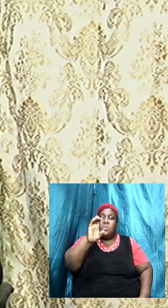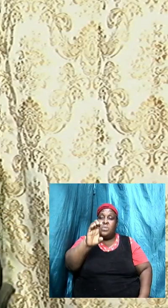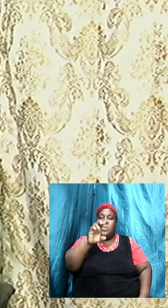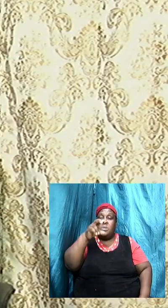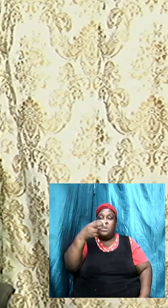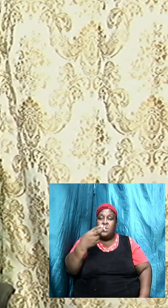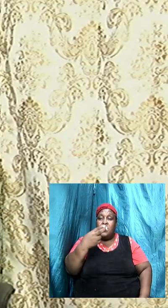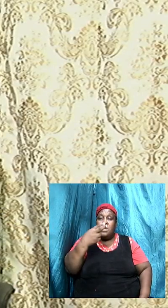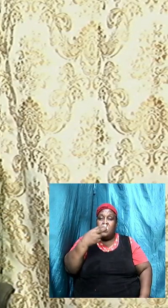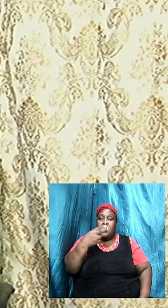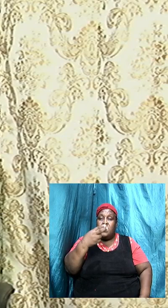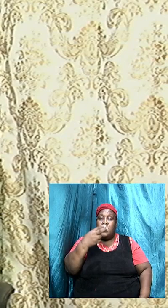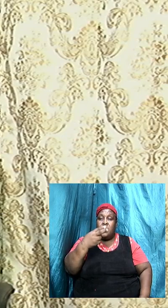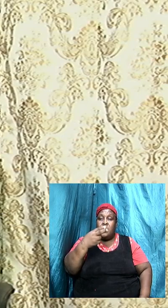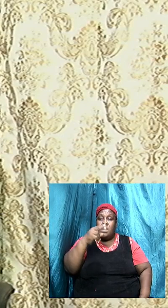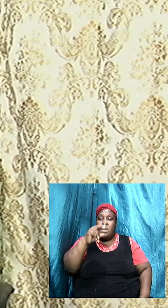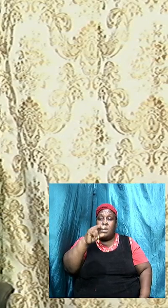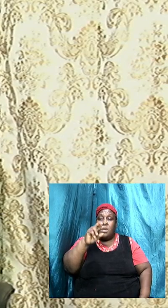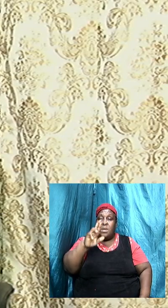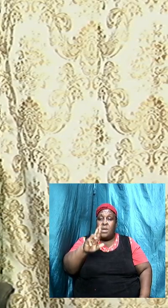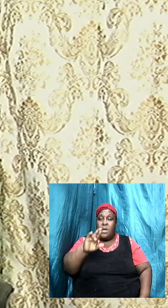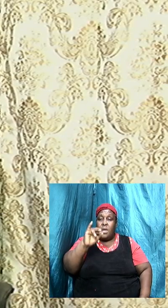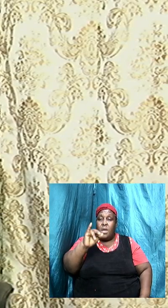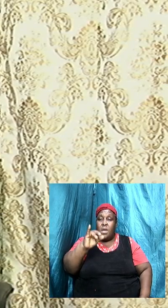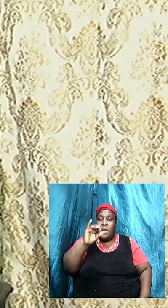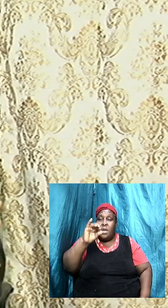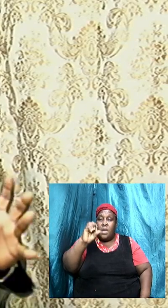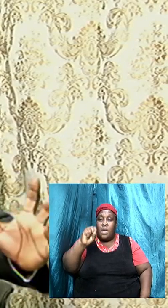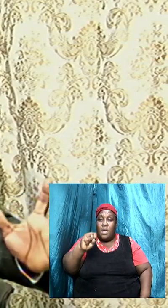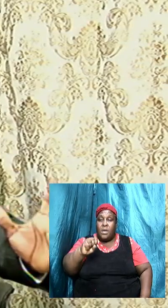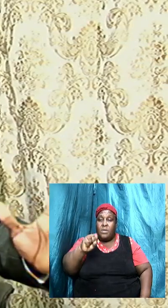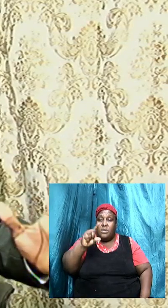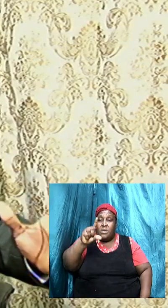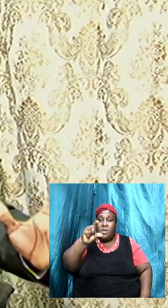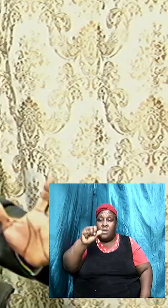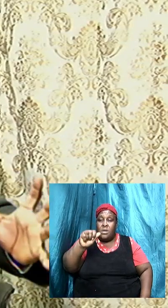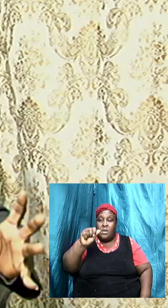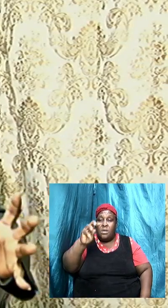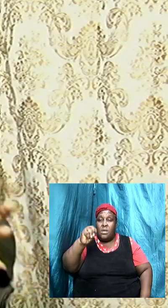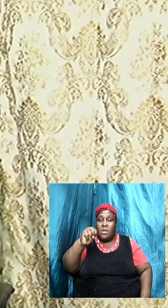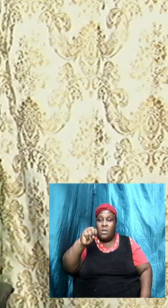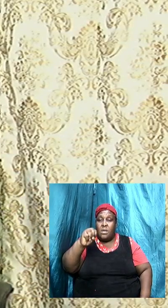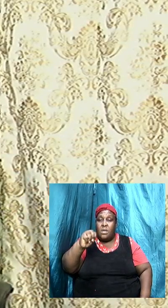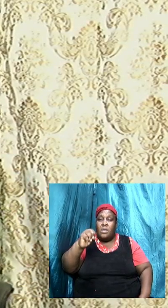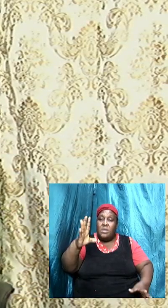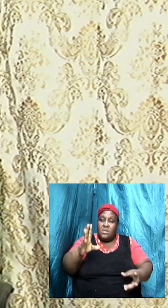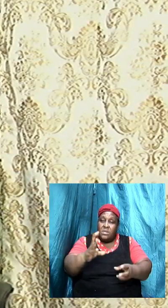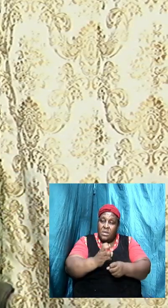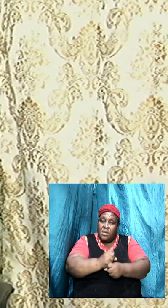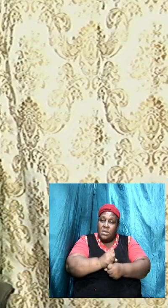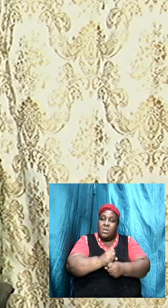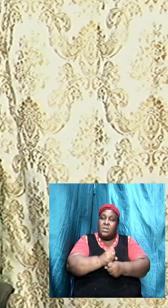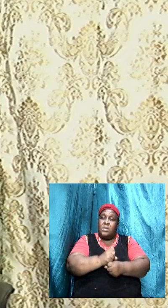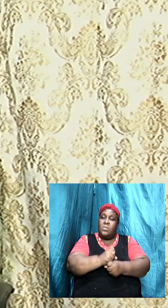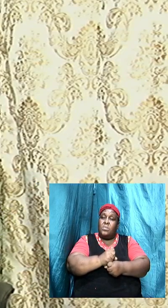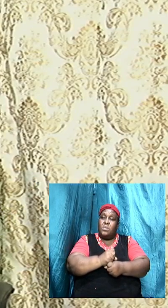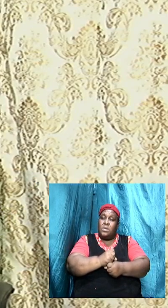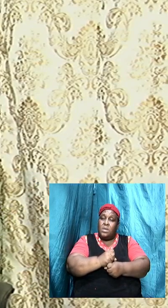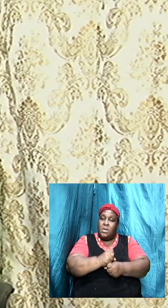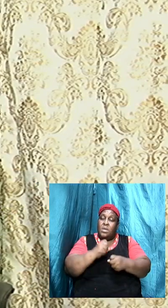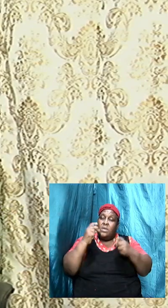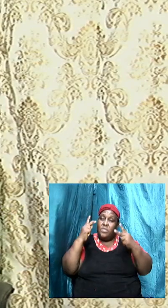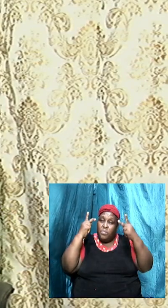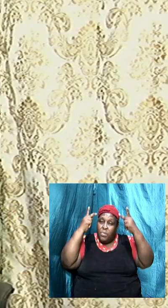So slowly and slowly and surely, what they are doing is taking away. The Pope visited